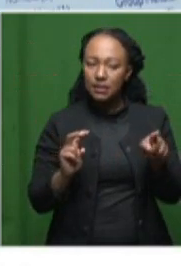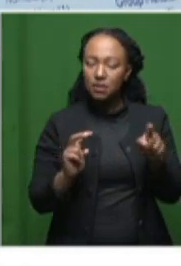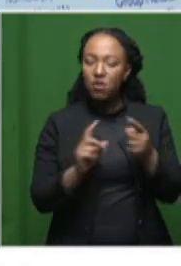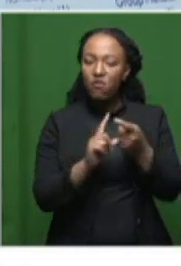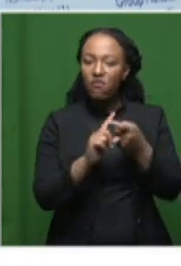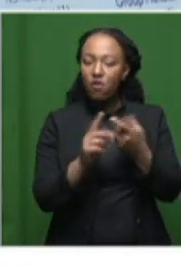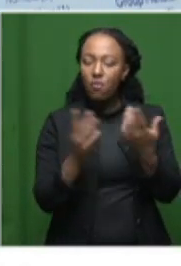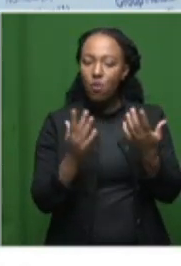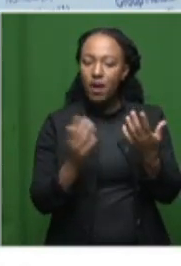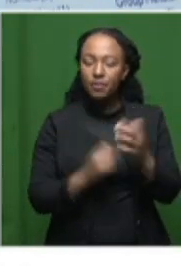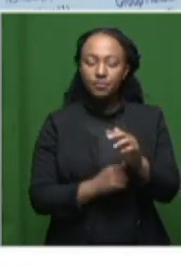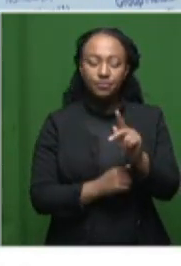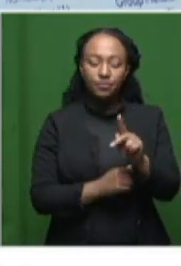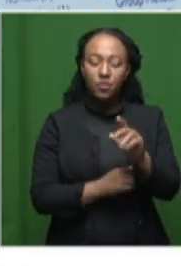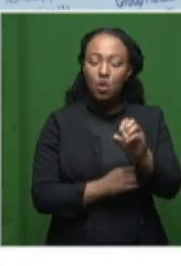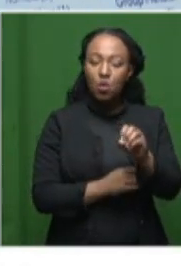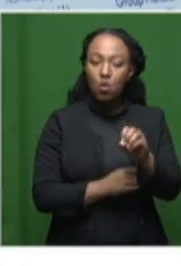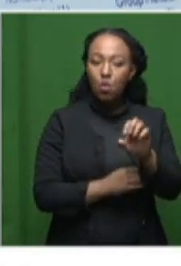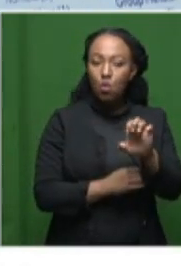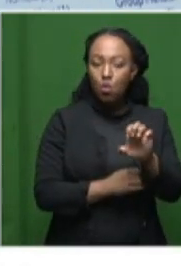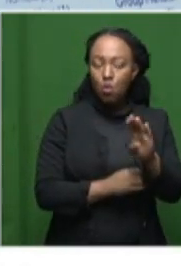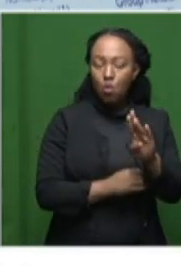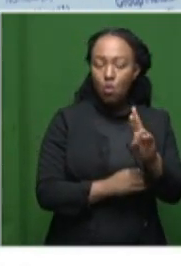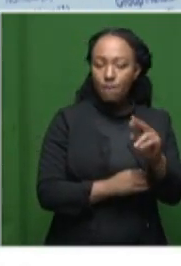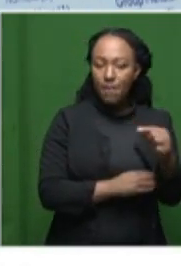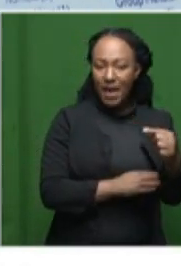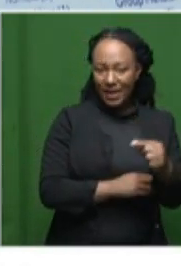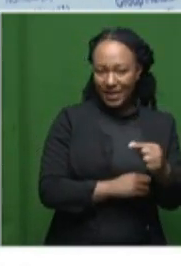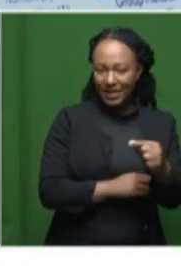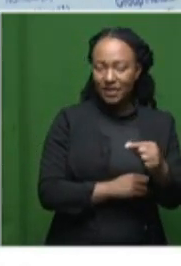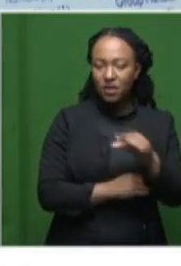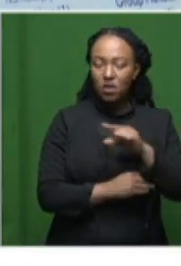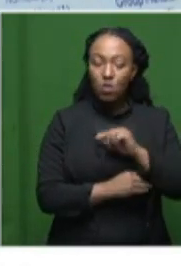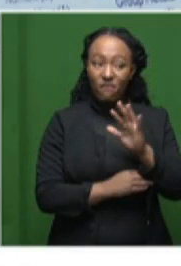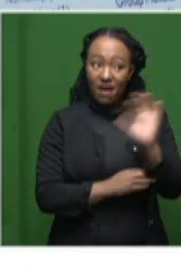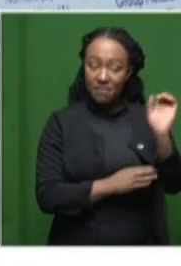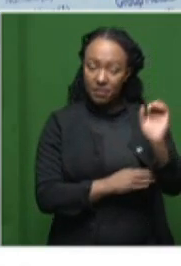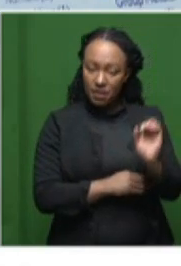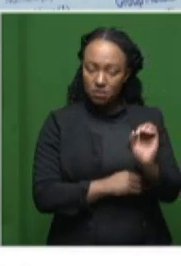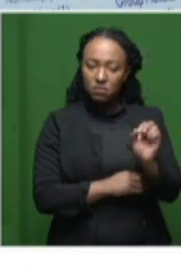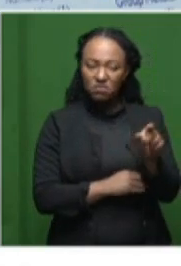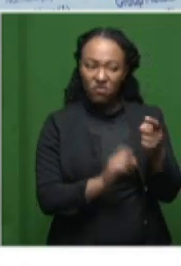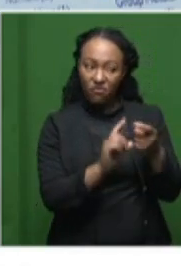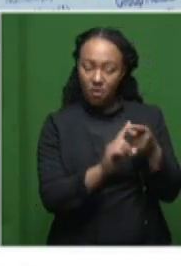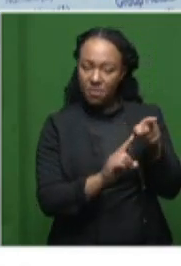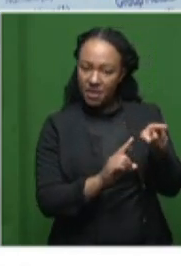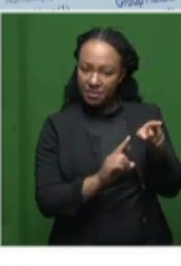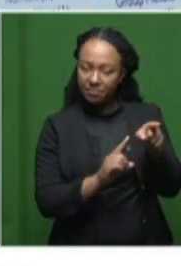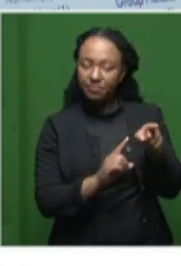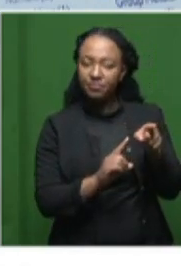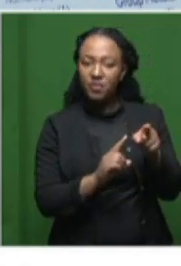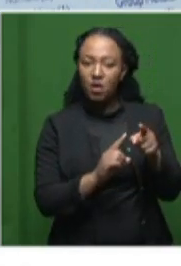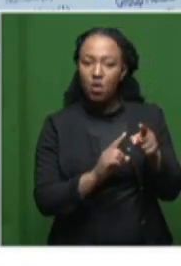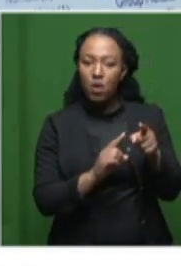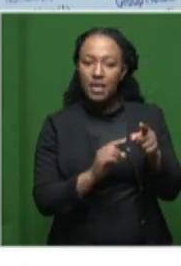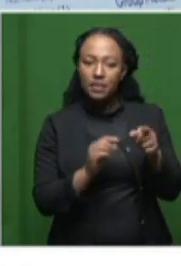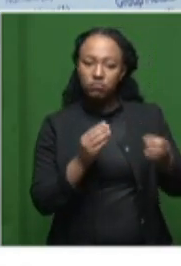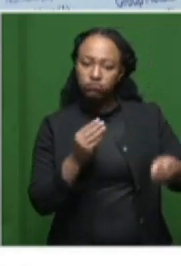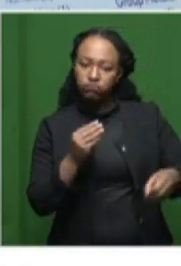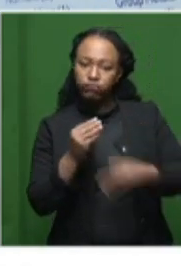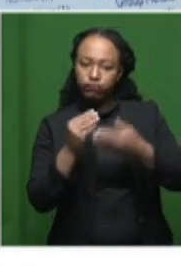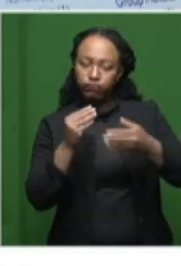the Koeberg nuclear power station, which generate about 5% of our energy that feeds into the grid.